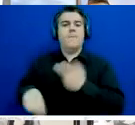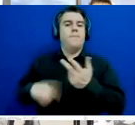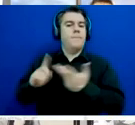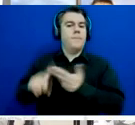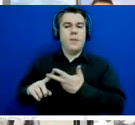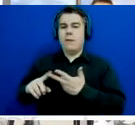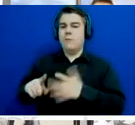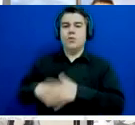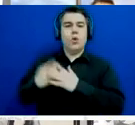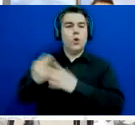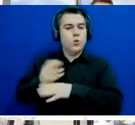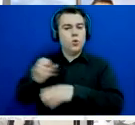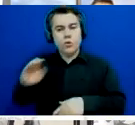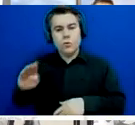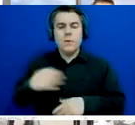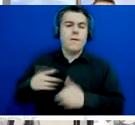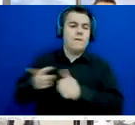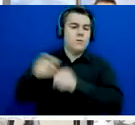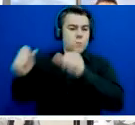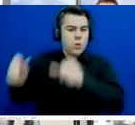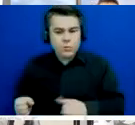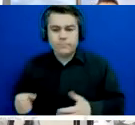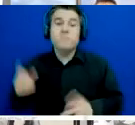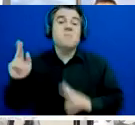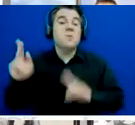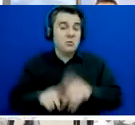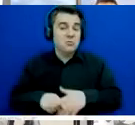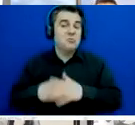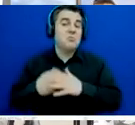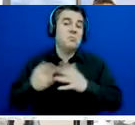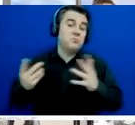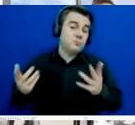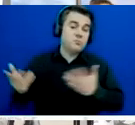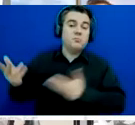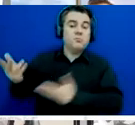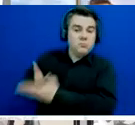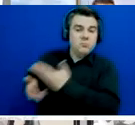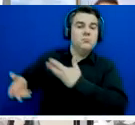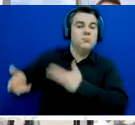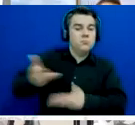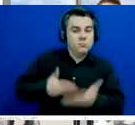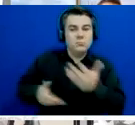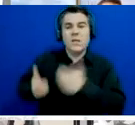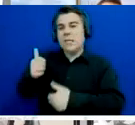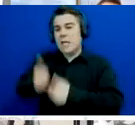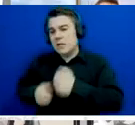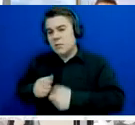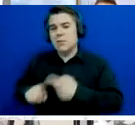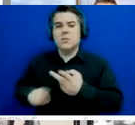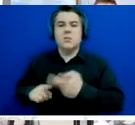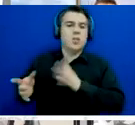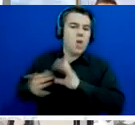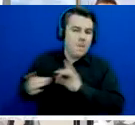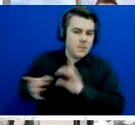started using social media, I've made my first post, people are probably starting to interact with me. I'm getting text messages, I'm getting comments, people are